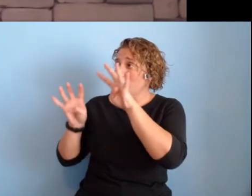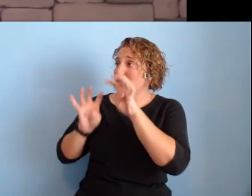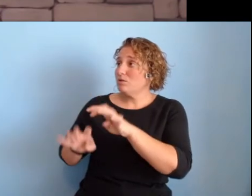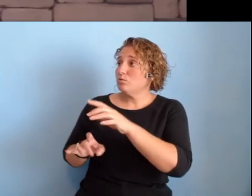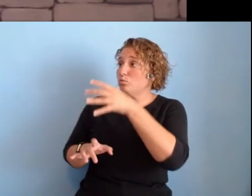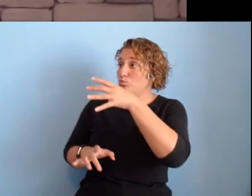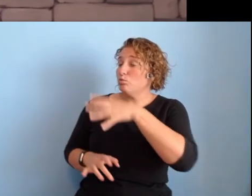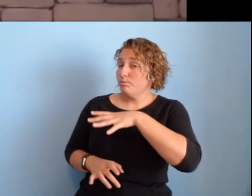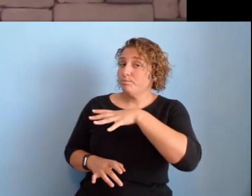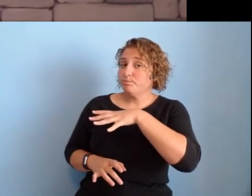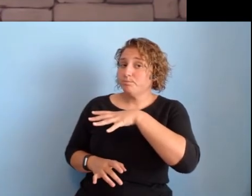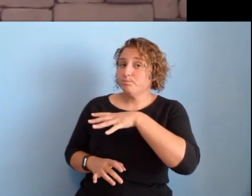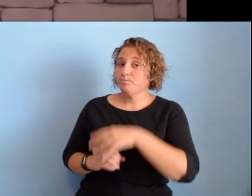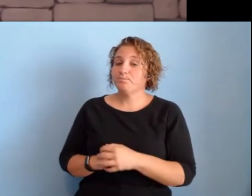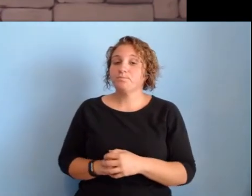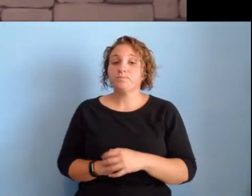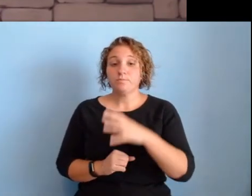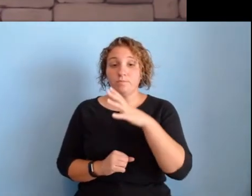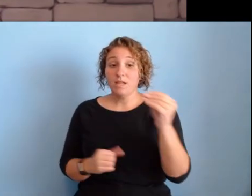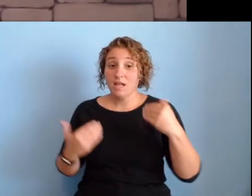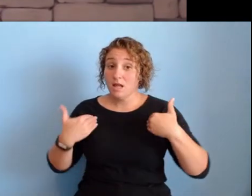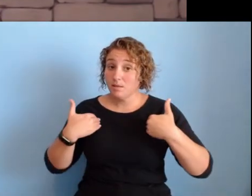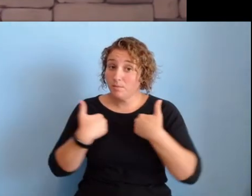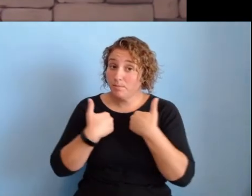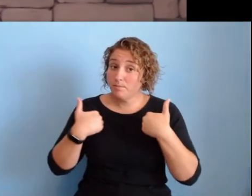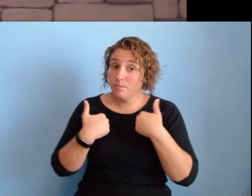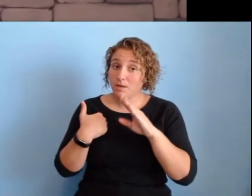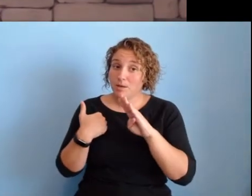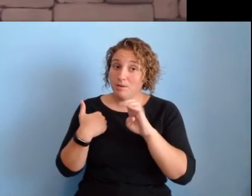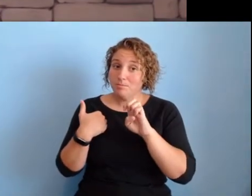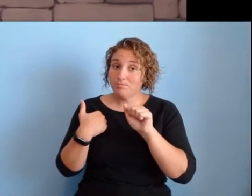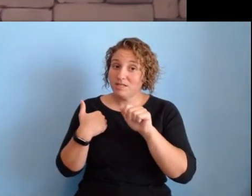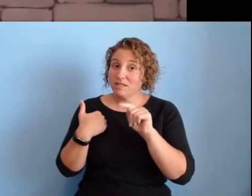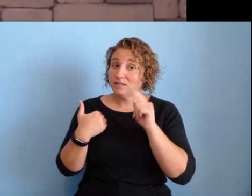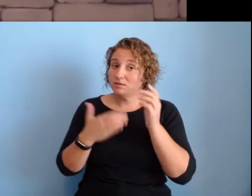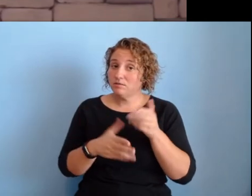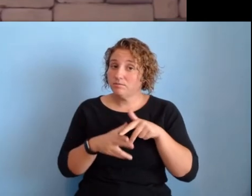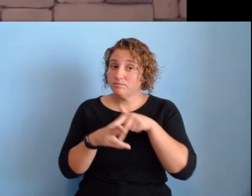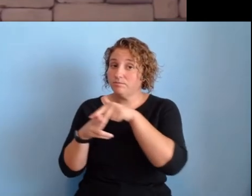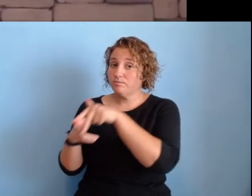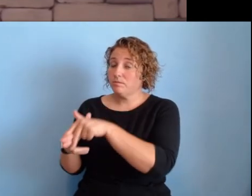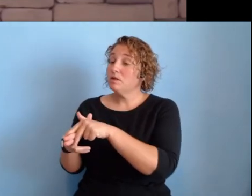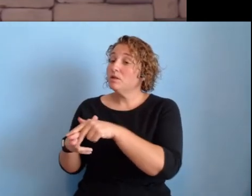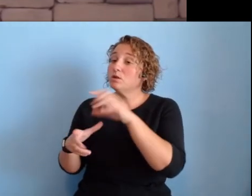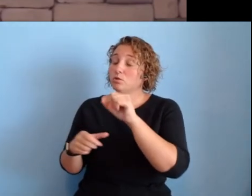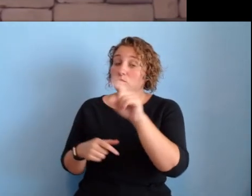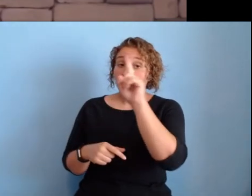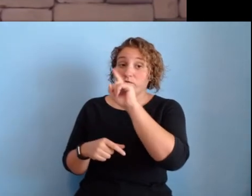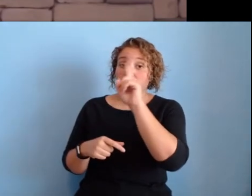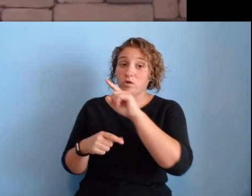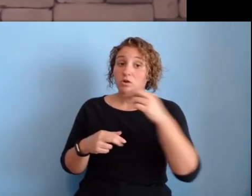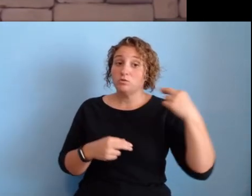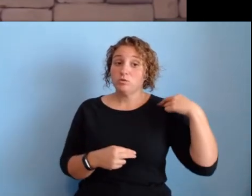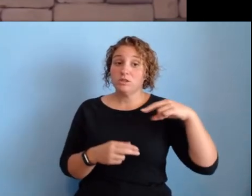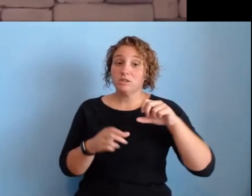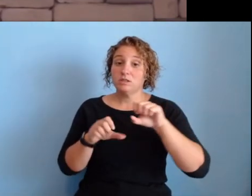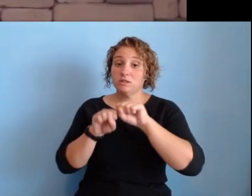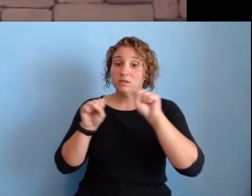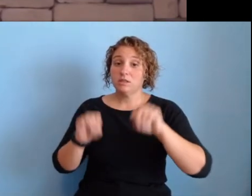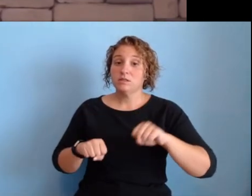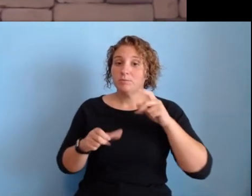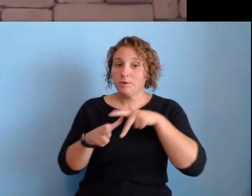subjects, and of the beast that carrieth her. So this false religious system rides on the back of,